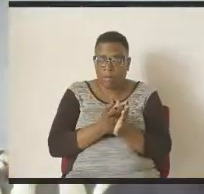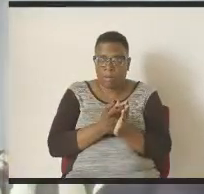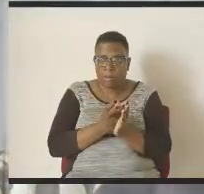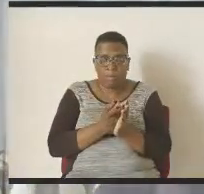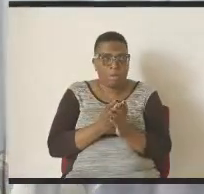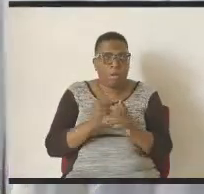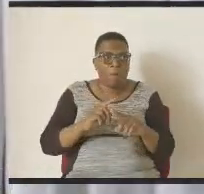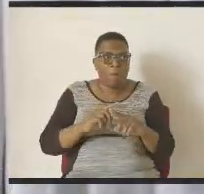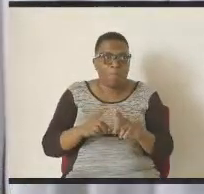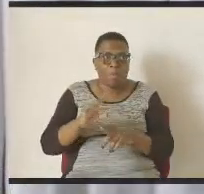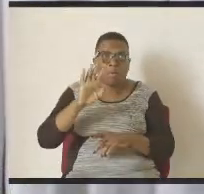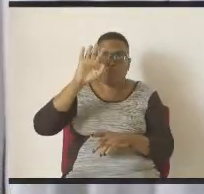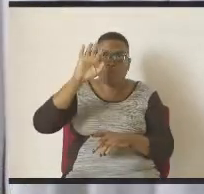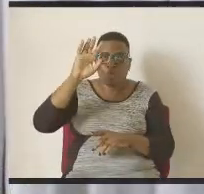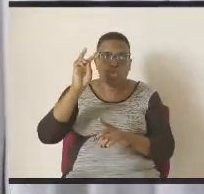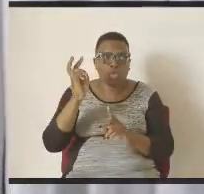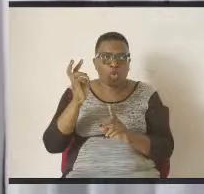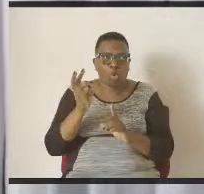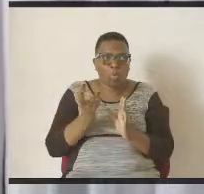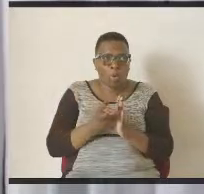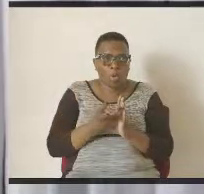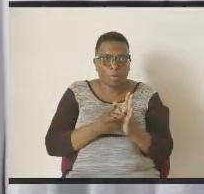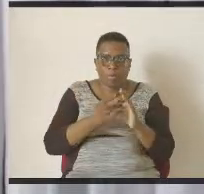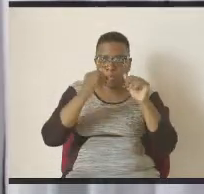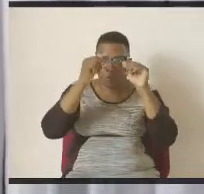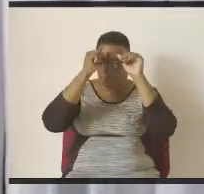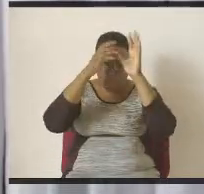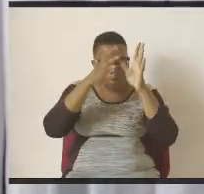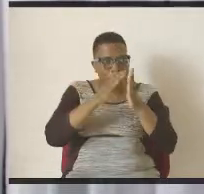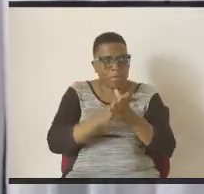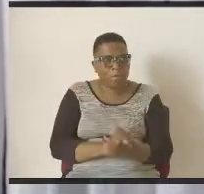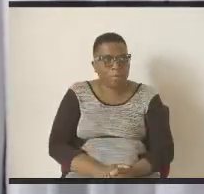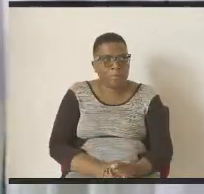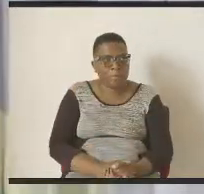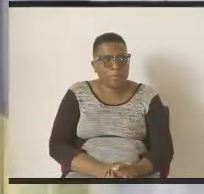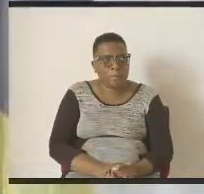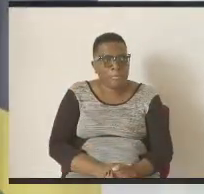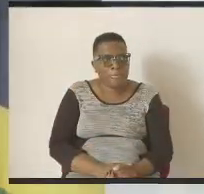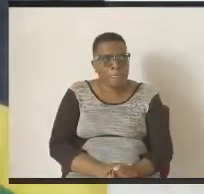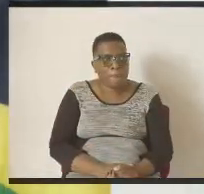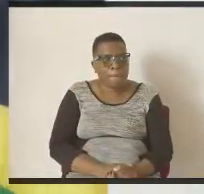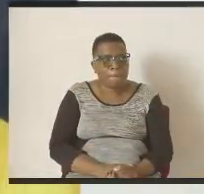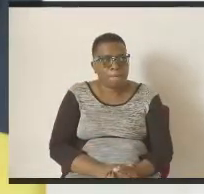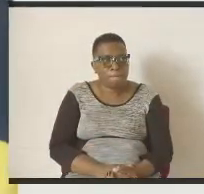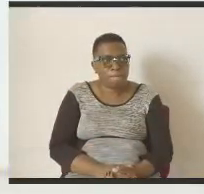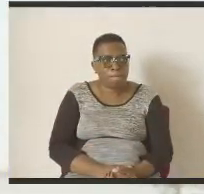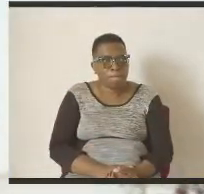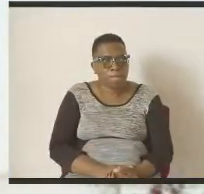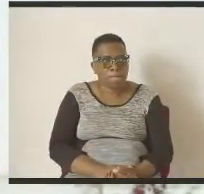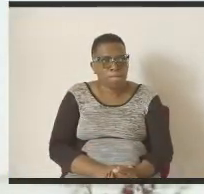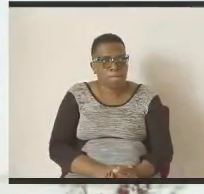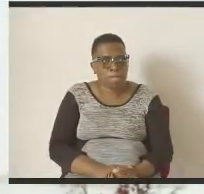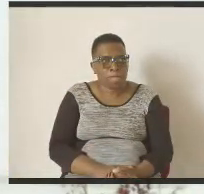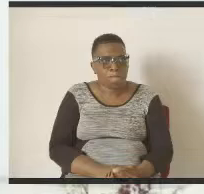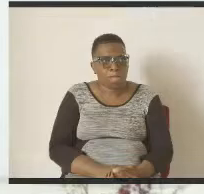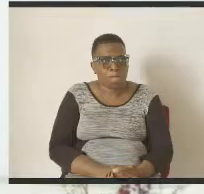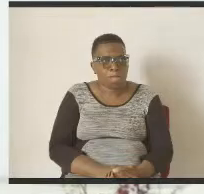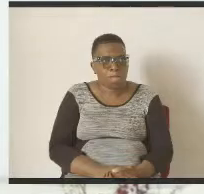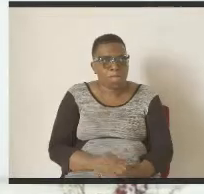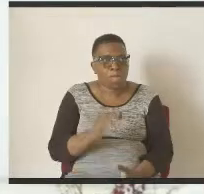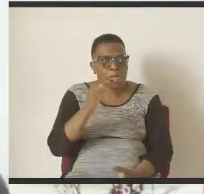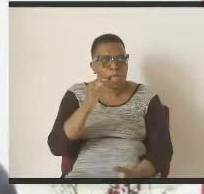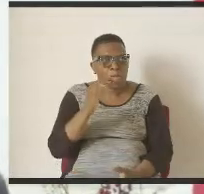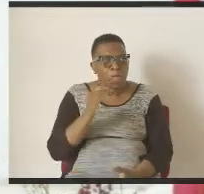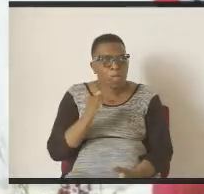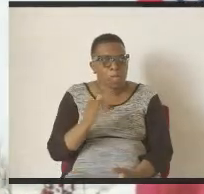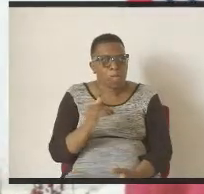but as you will. And what was the next verse? What does the next verse tell us? He's going through these things